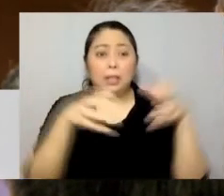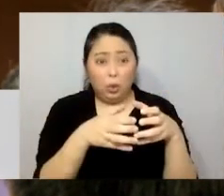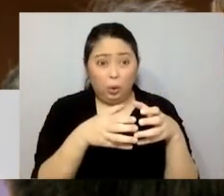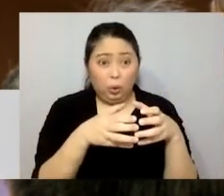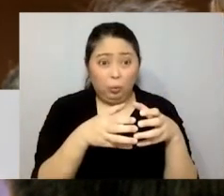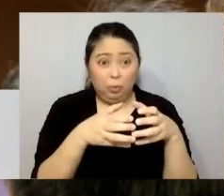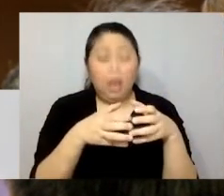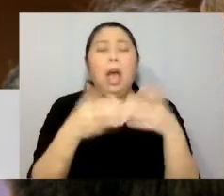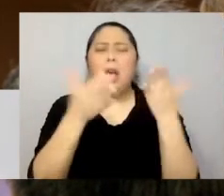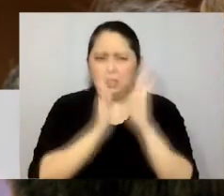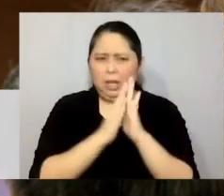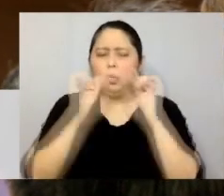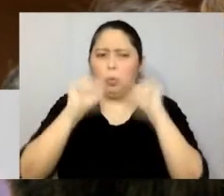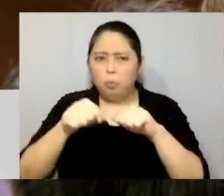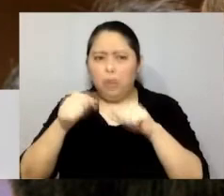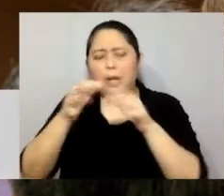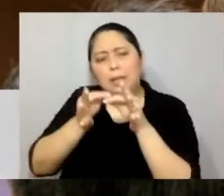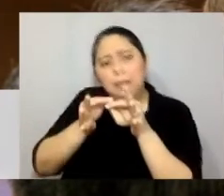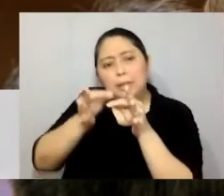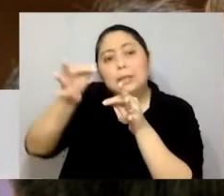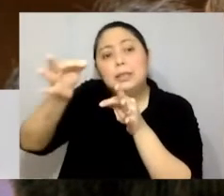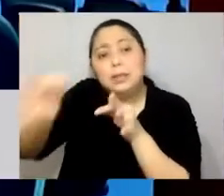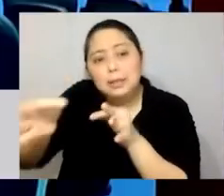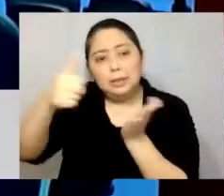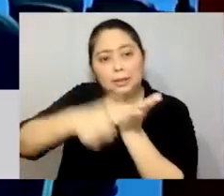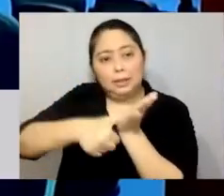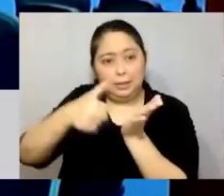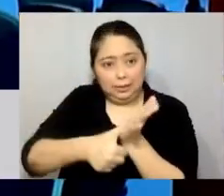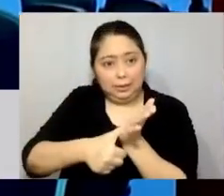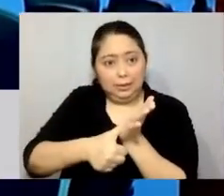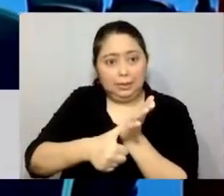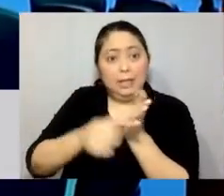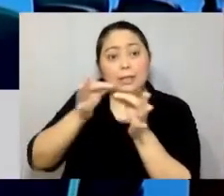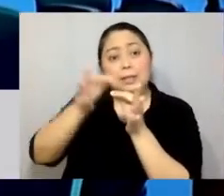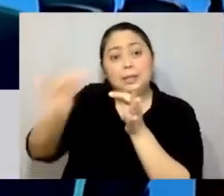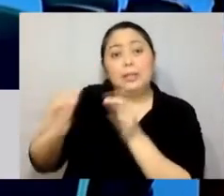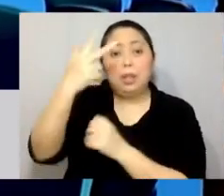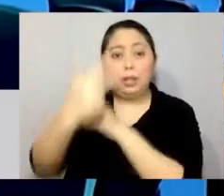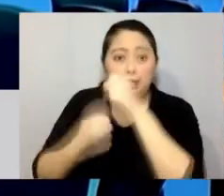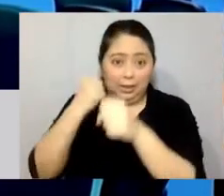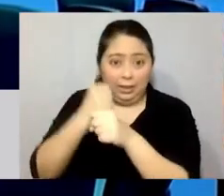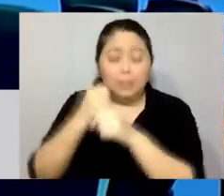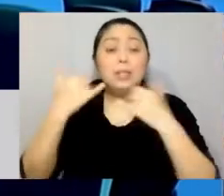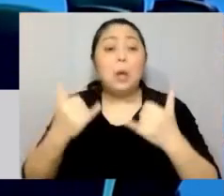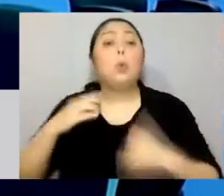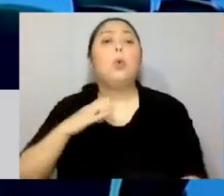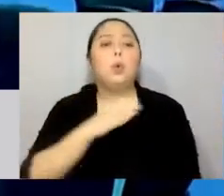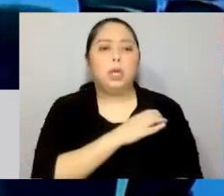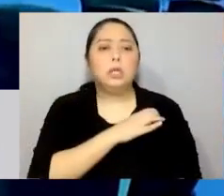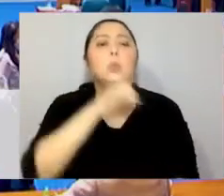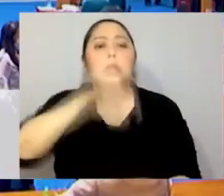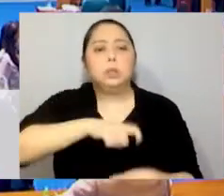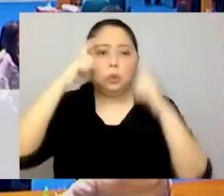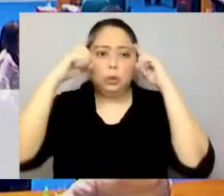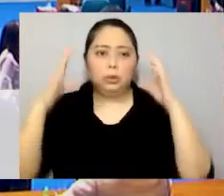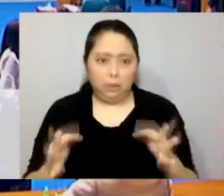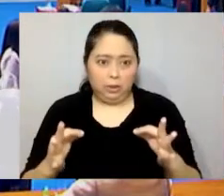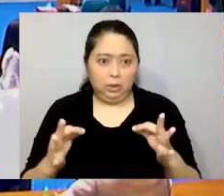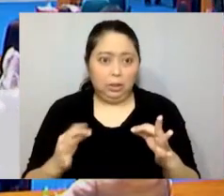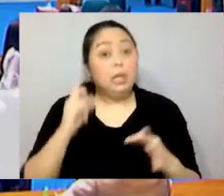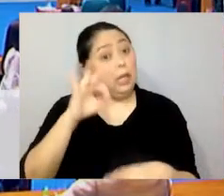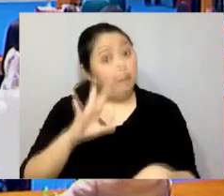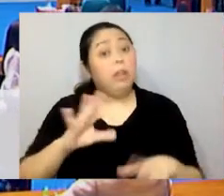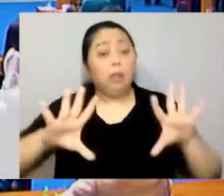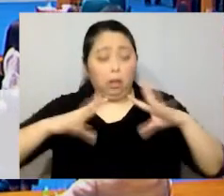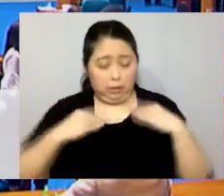government for another 3 years. When Congress decides to do so, the schedule of the first regular elections